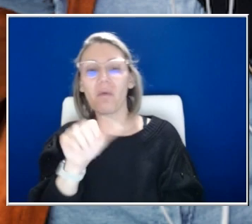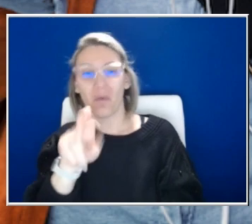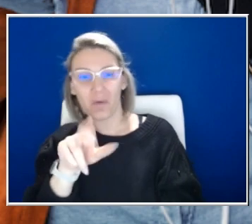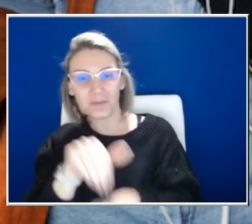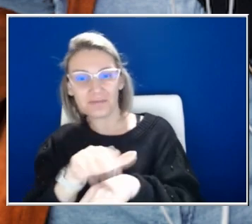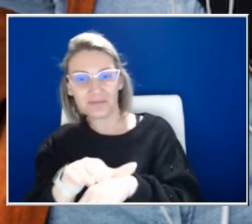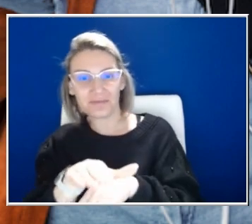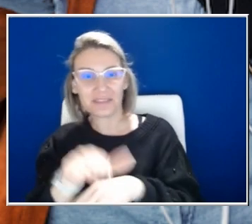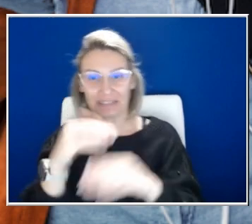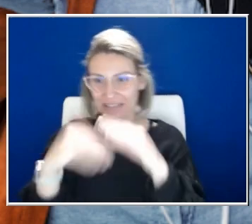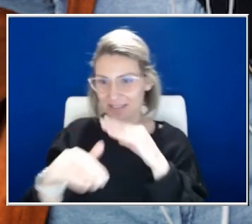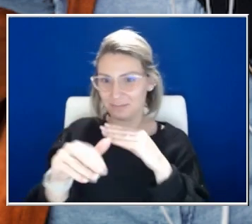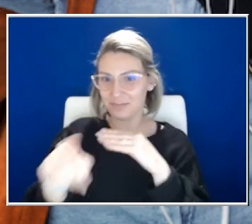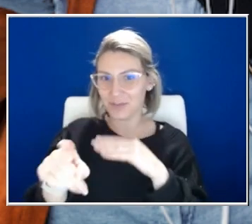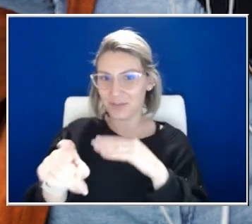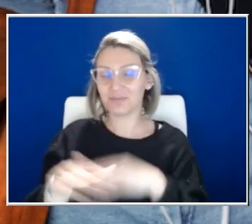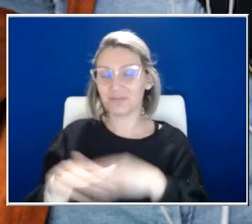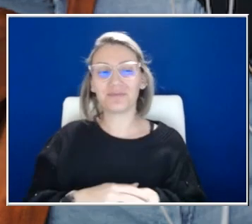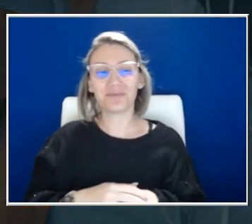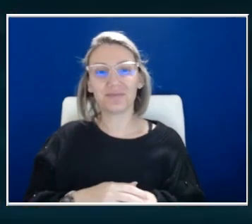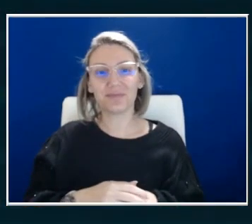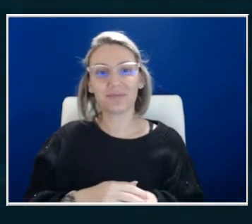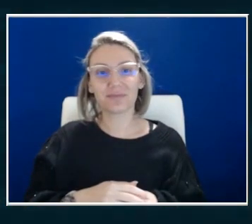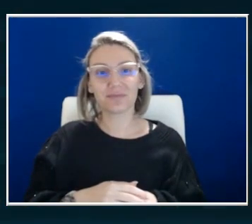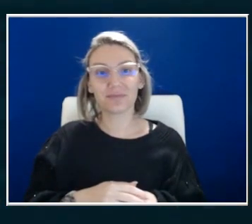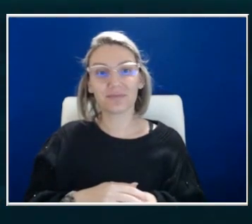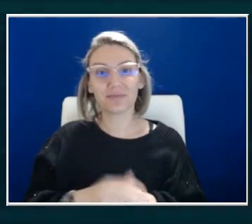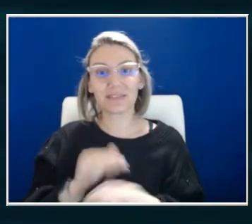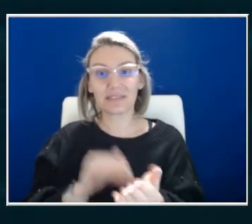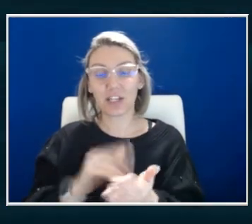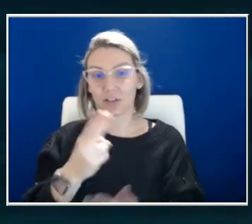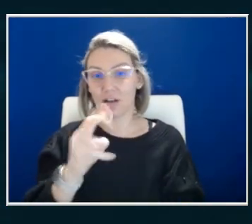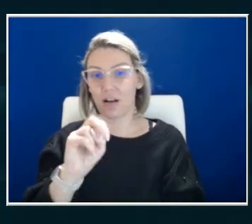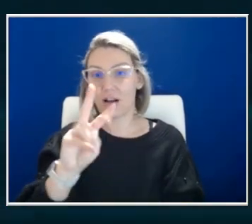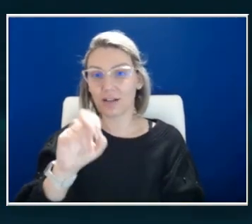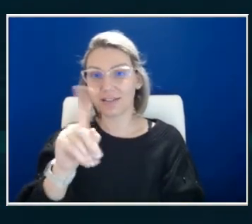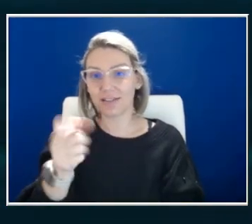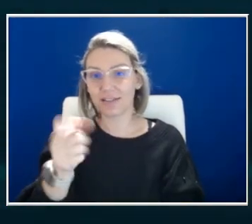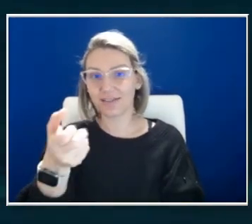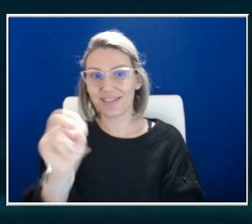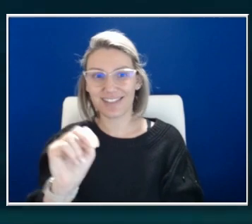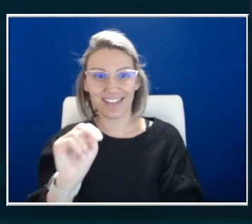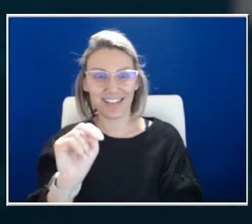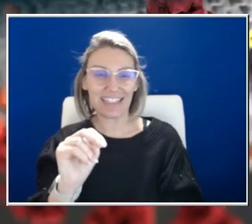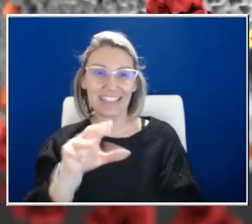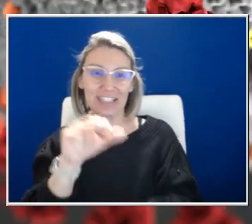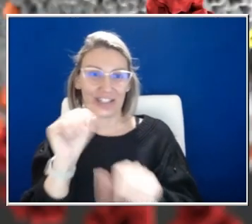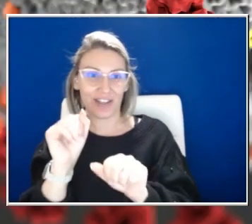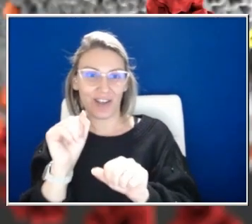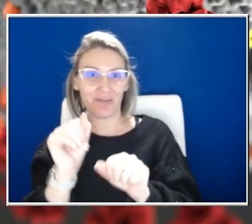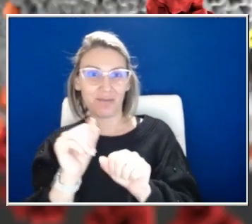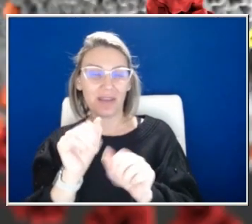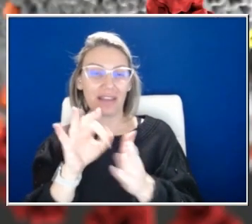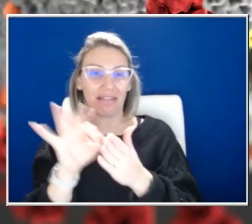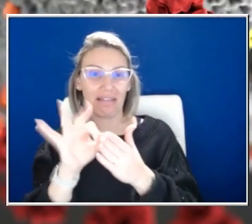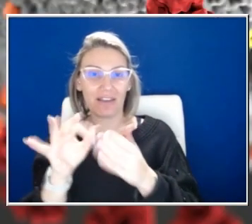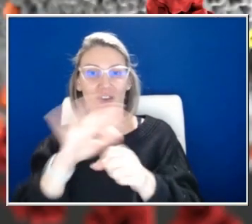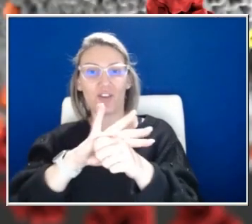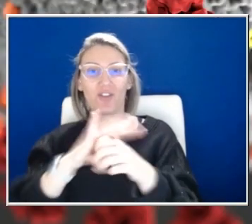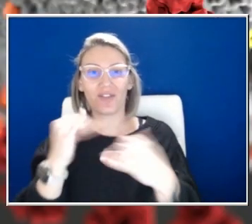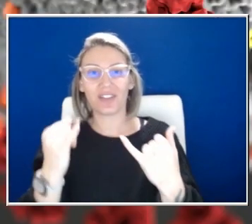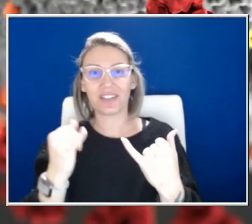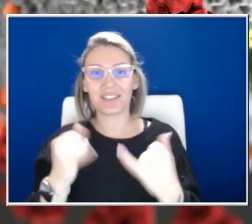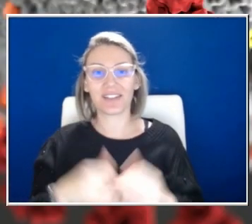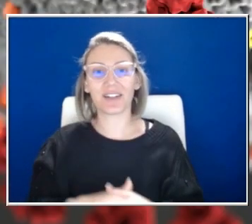your screen. Guess what? Dr. Hawkinson is gone, so he's going to let me do the COVID count today. I'm going to see if I can get this straight. So we